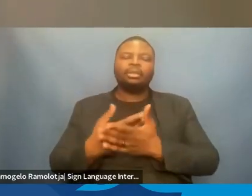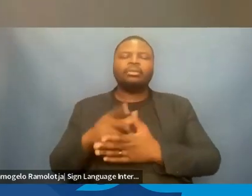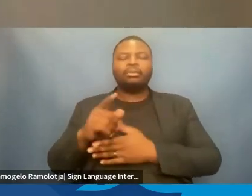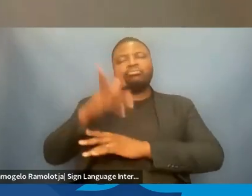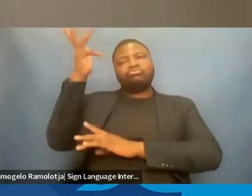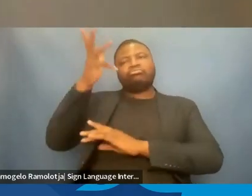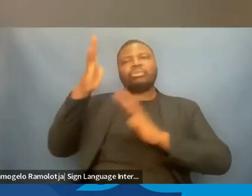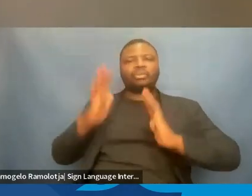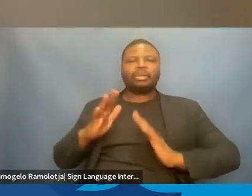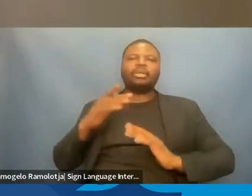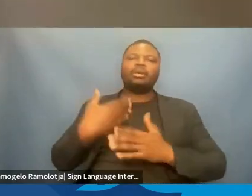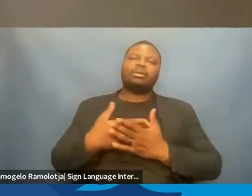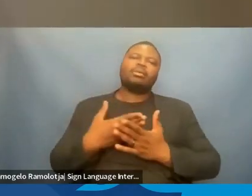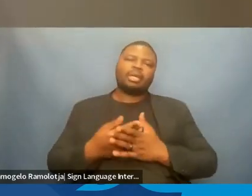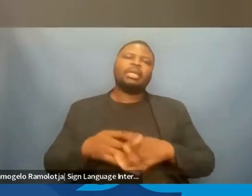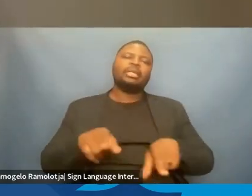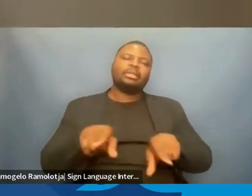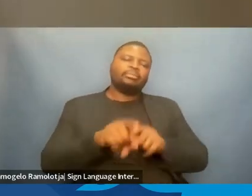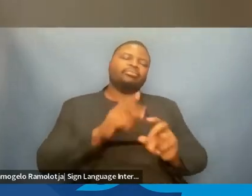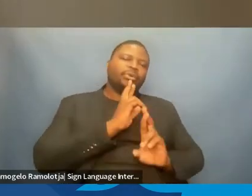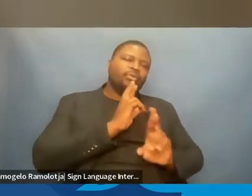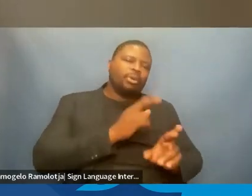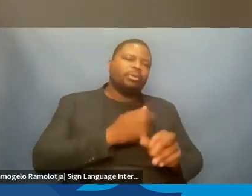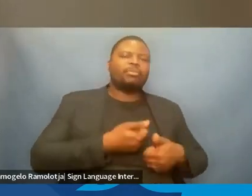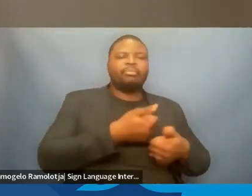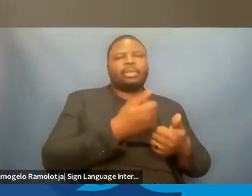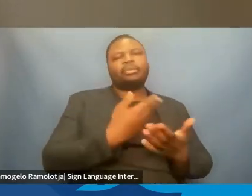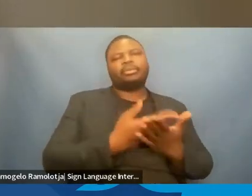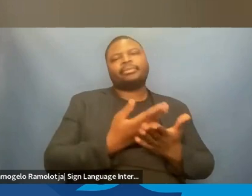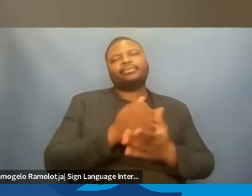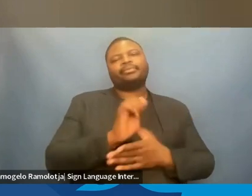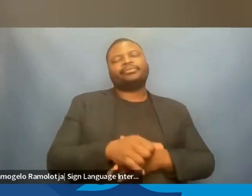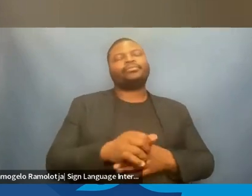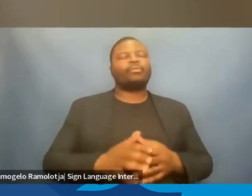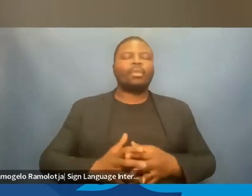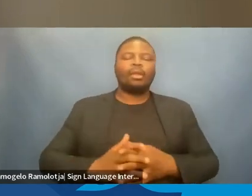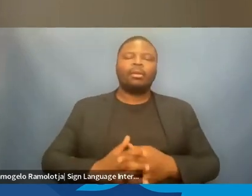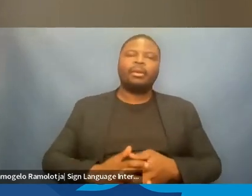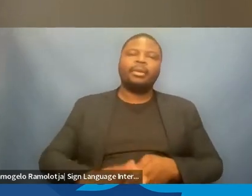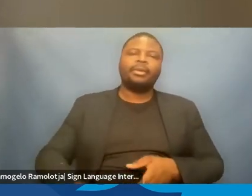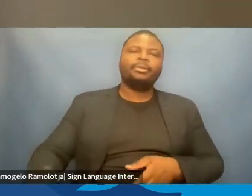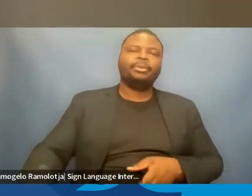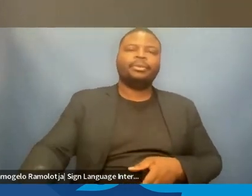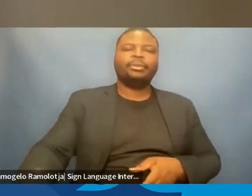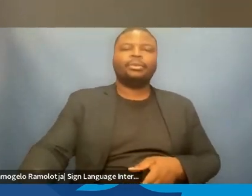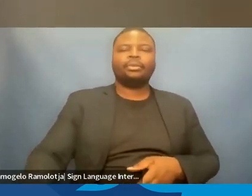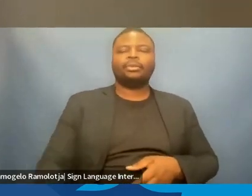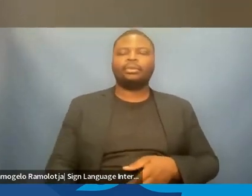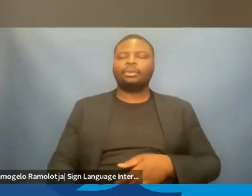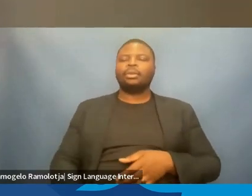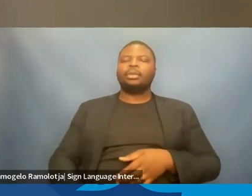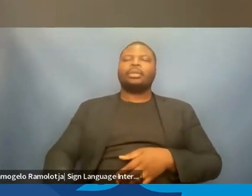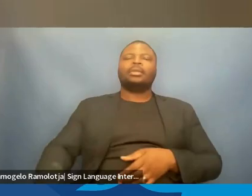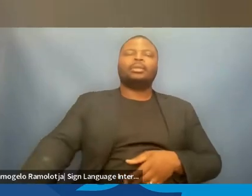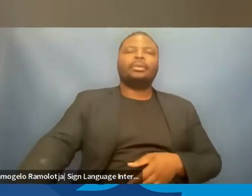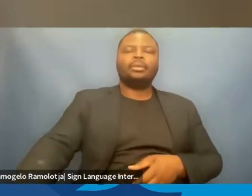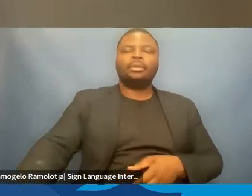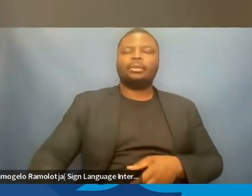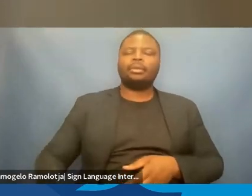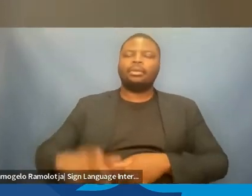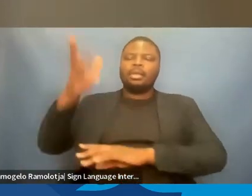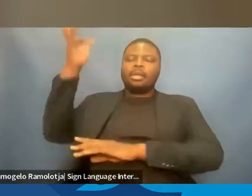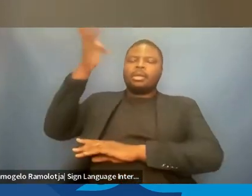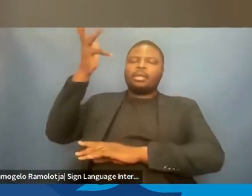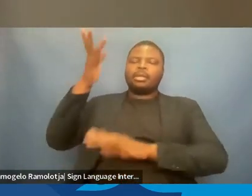in the chat. Over to our next speaker, who will be calling out loud a call of action